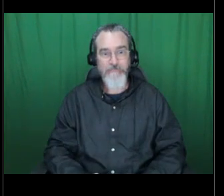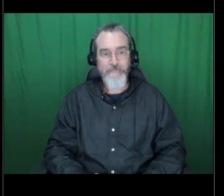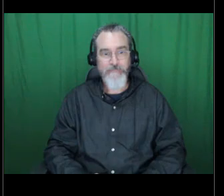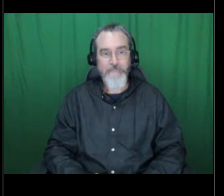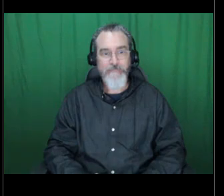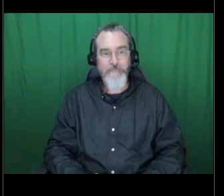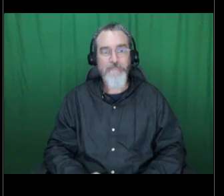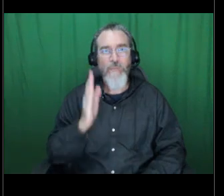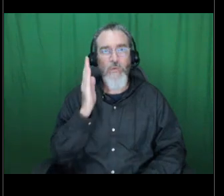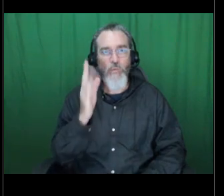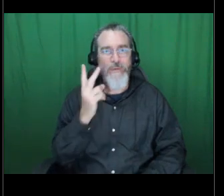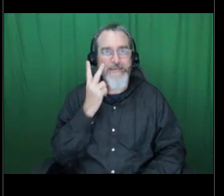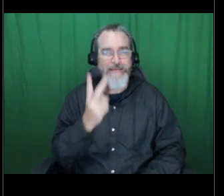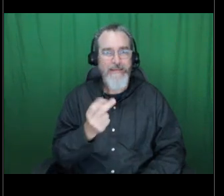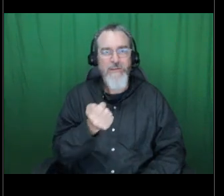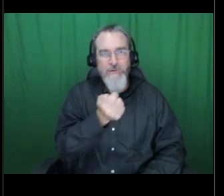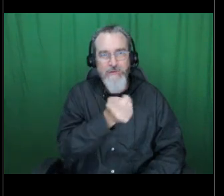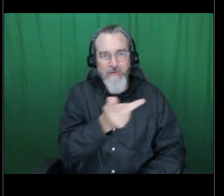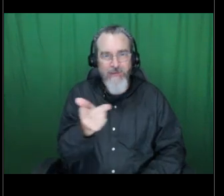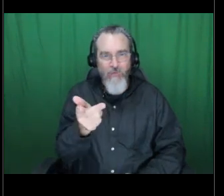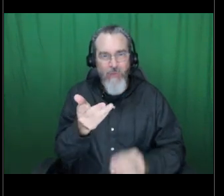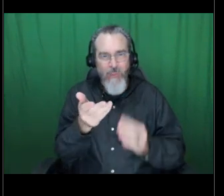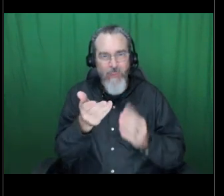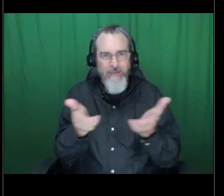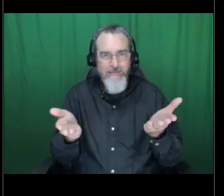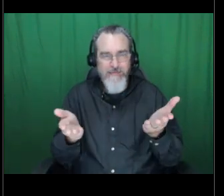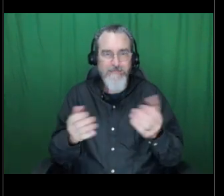you will find several dashboard items.